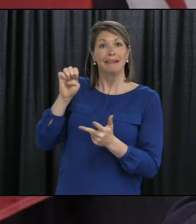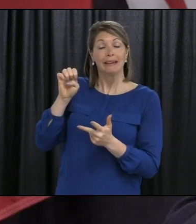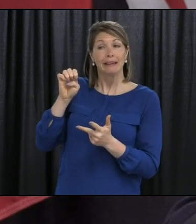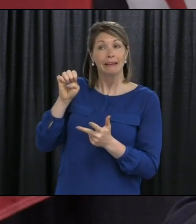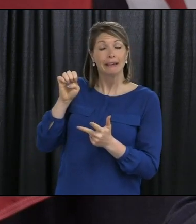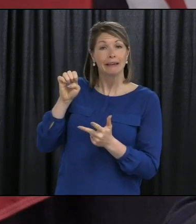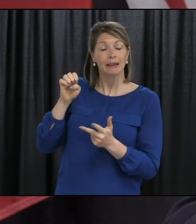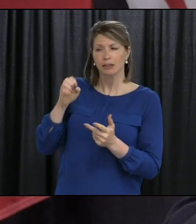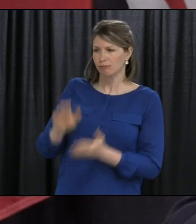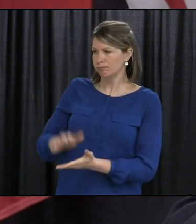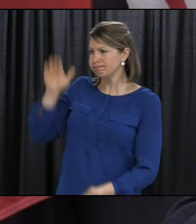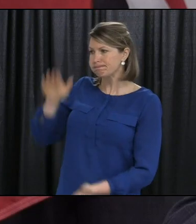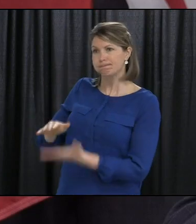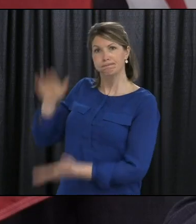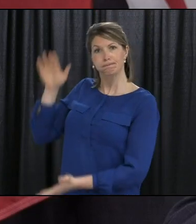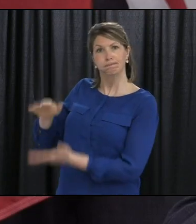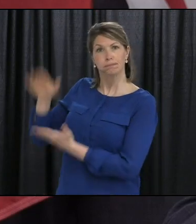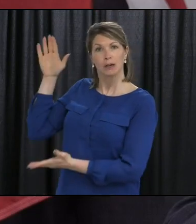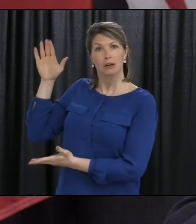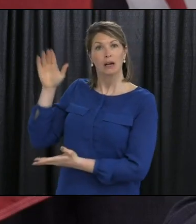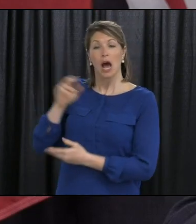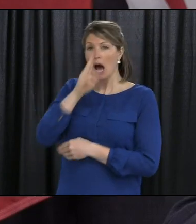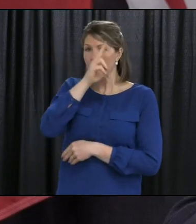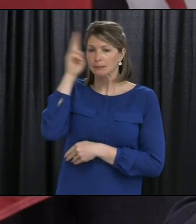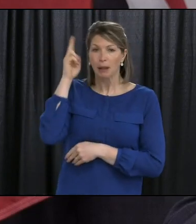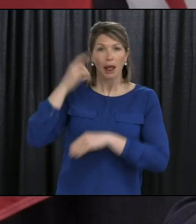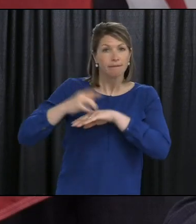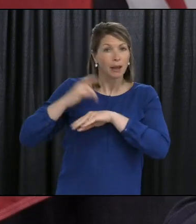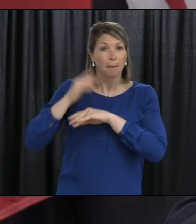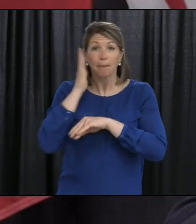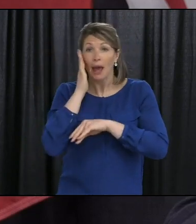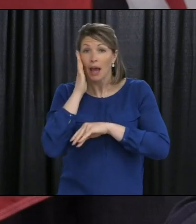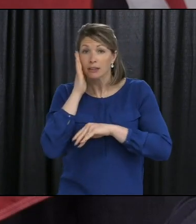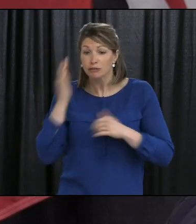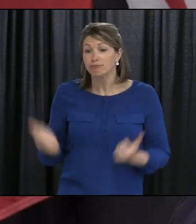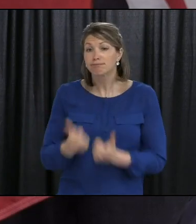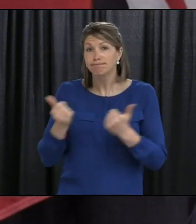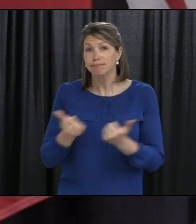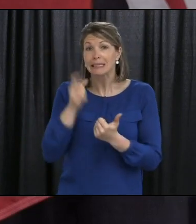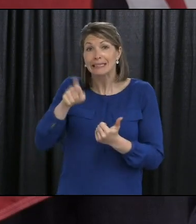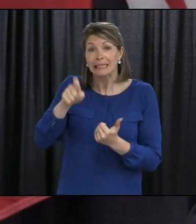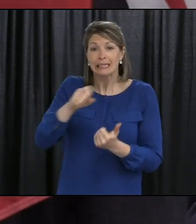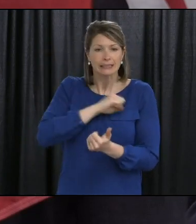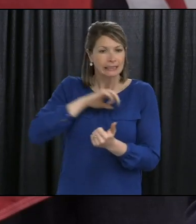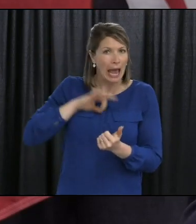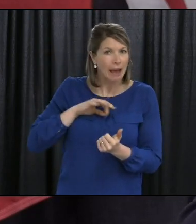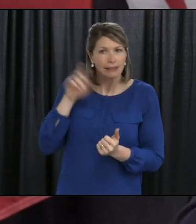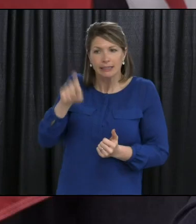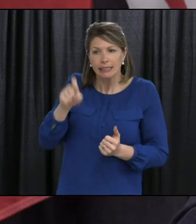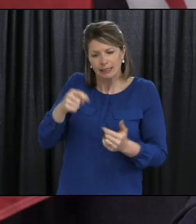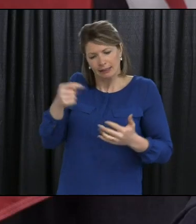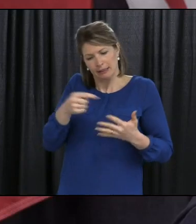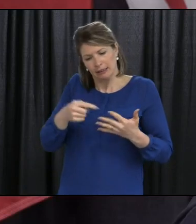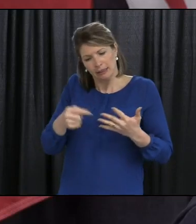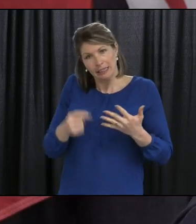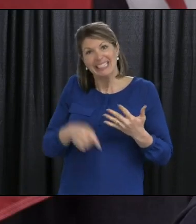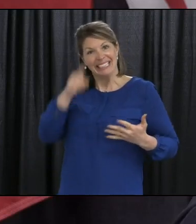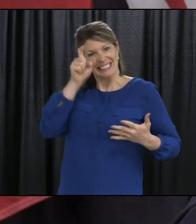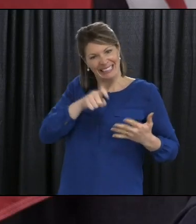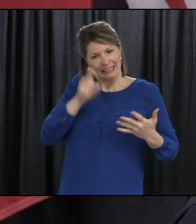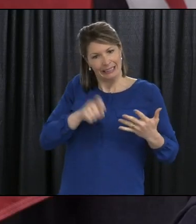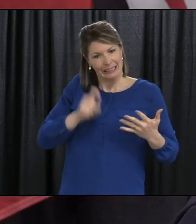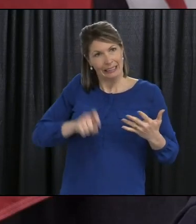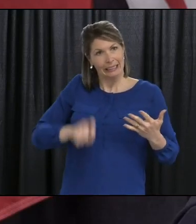have an healthcare system that is prepared and ready to respond. So there's a number of initiatives that we would have to make sure that we have in place. I